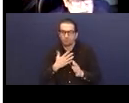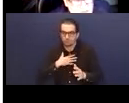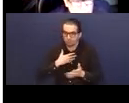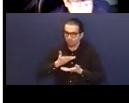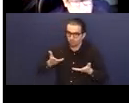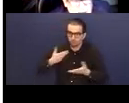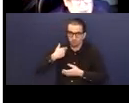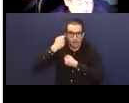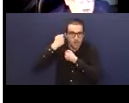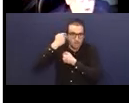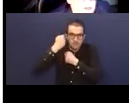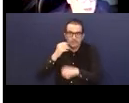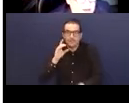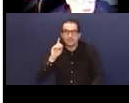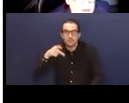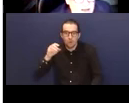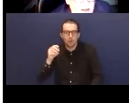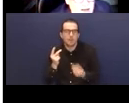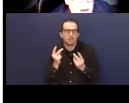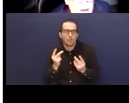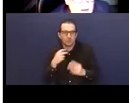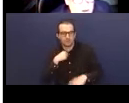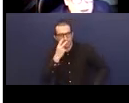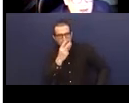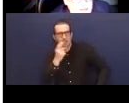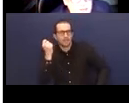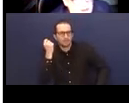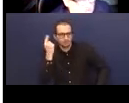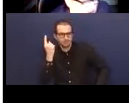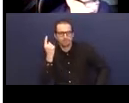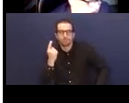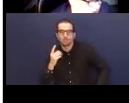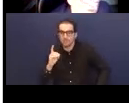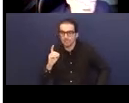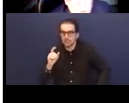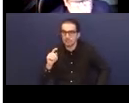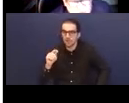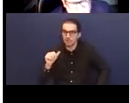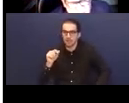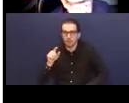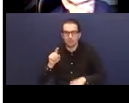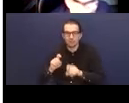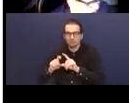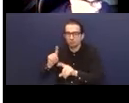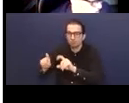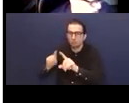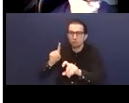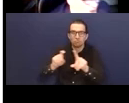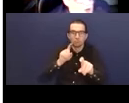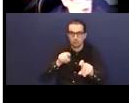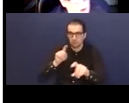surveys of the whole population, which is called a census, usually takes place every 10 years. And so the question asked there is